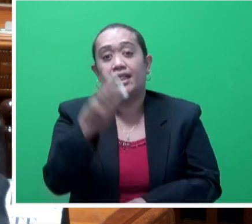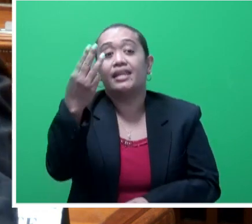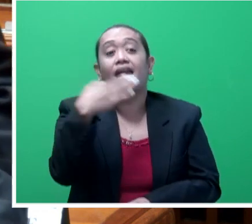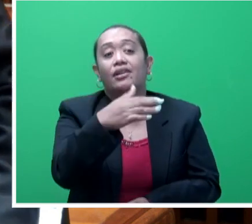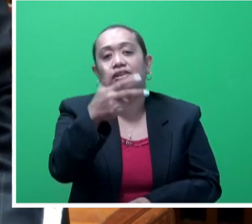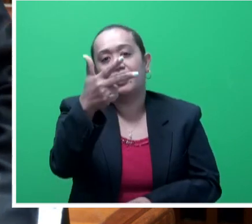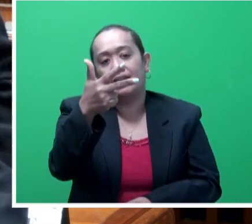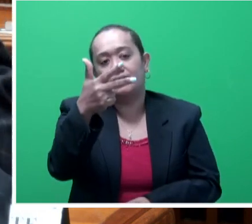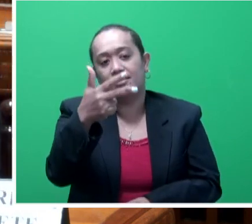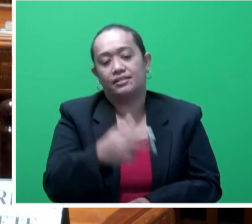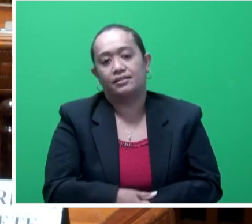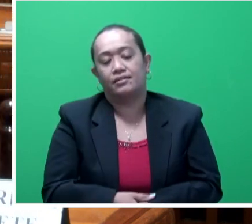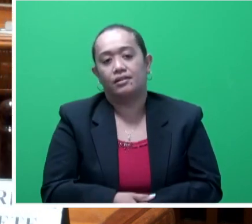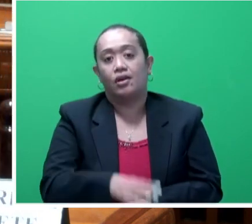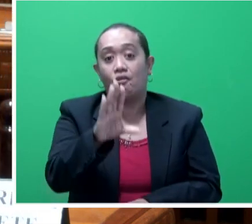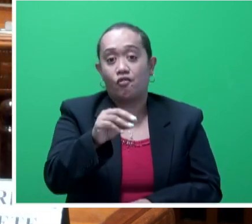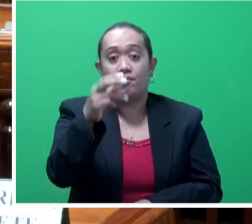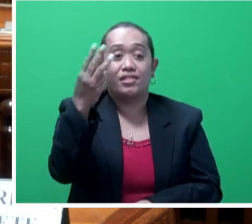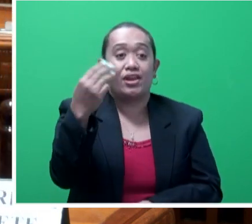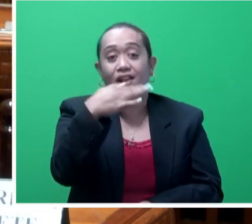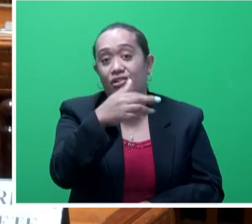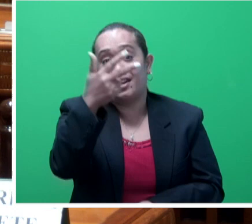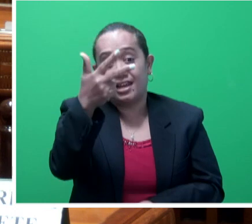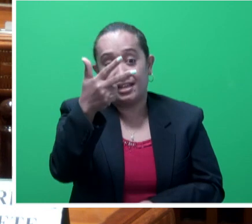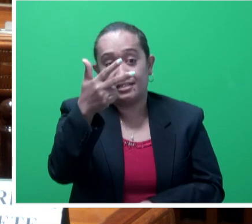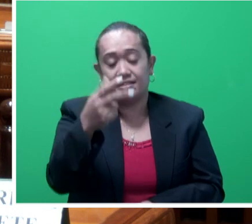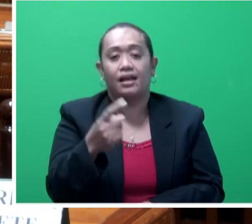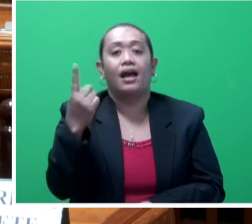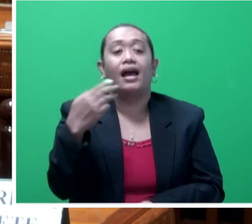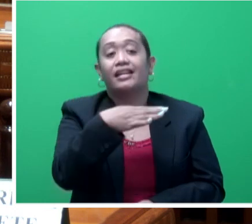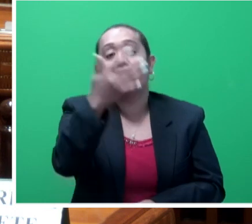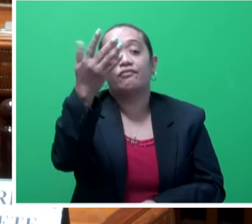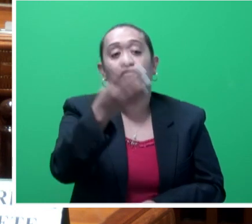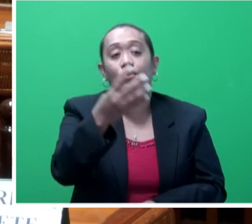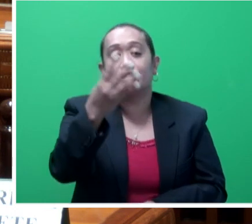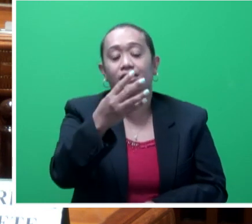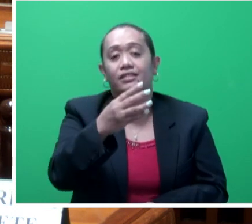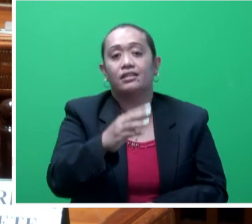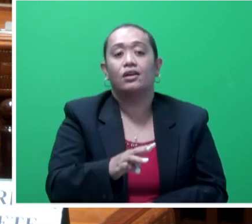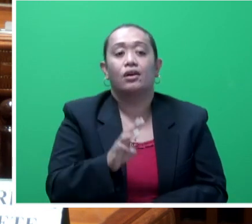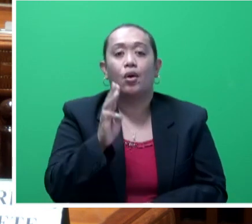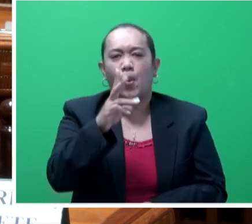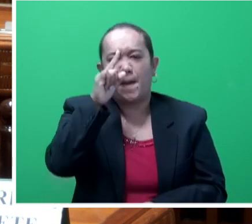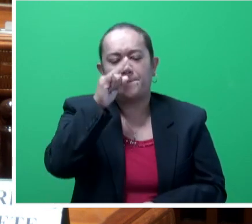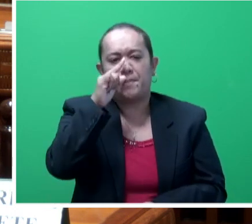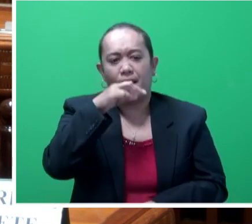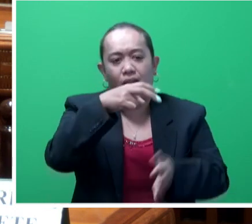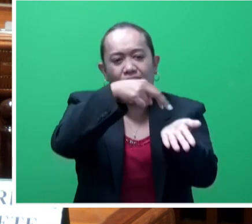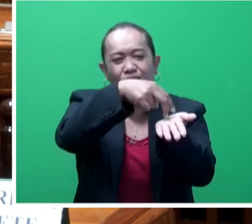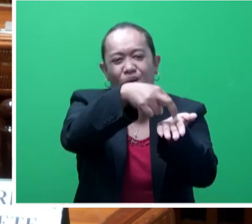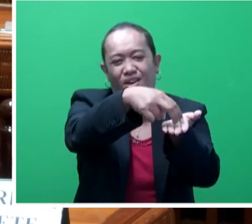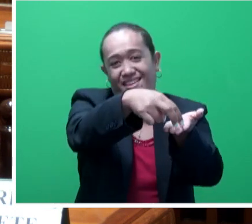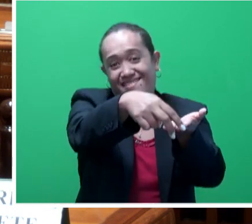308. Of the 308, Mr. Speaker, sir, 114 were pedestrians,